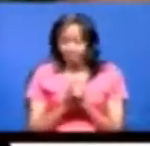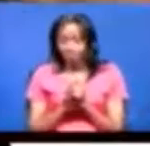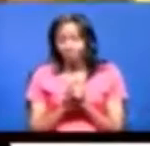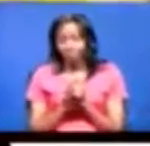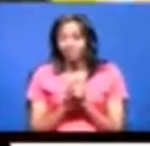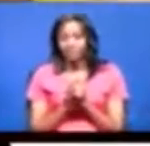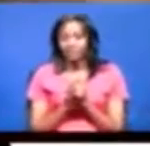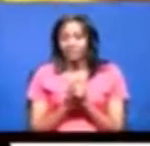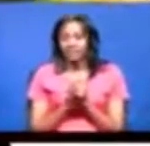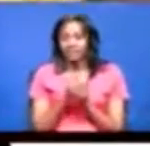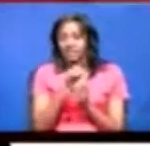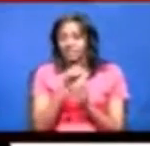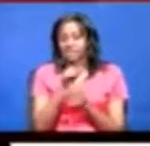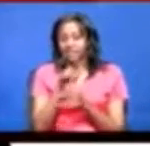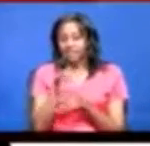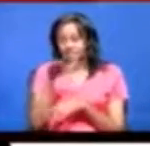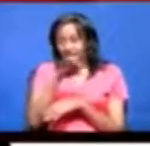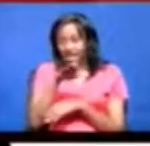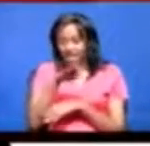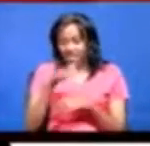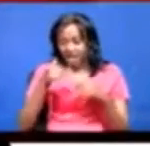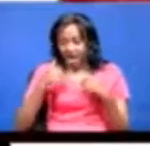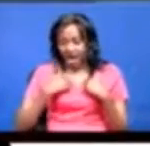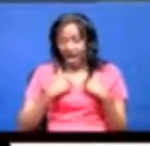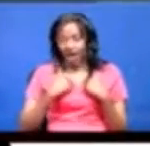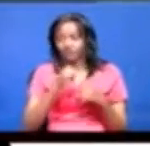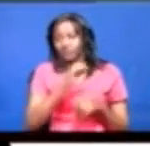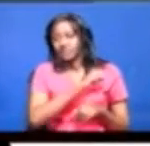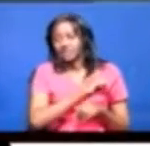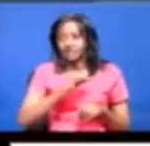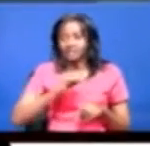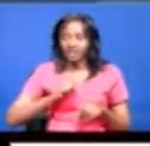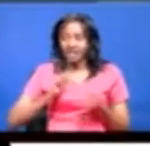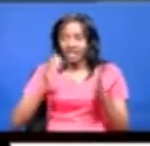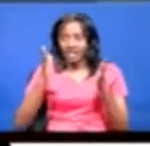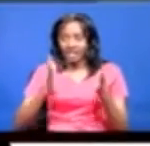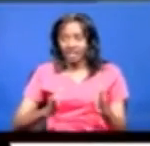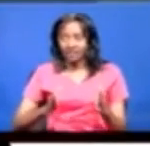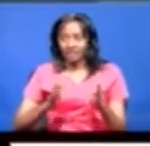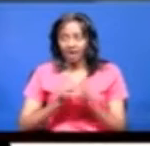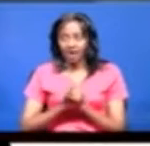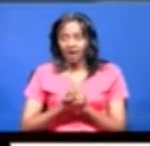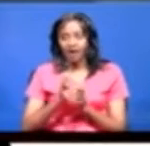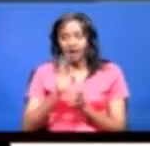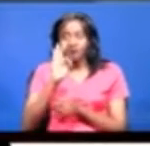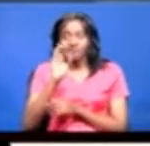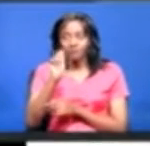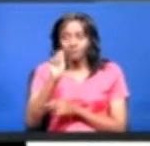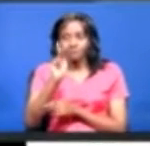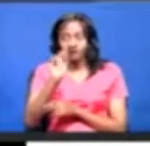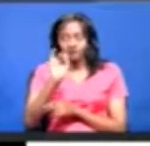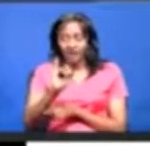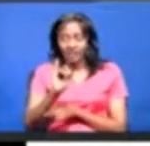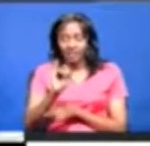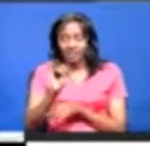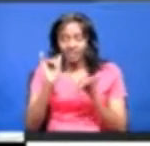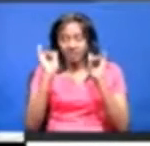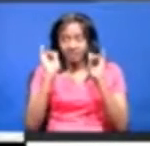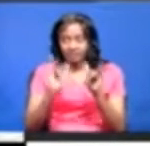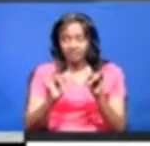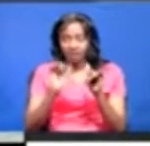ODM turf there, given that the Senator Mohamed Faki did retain his seat on an